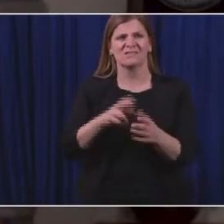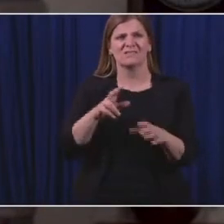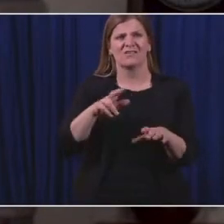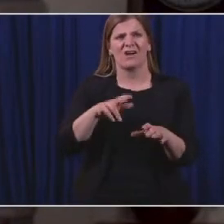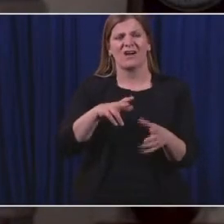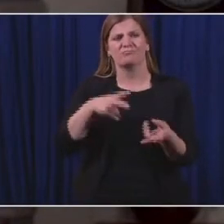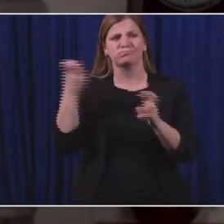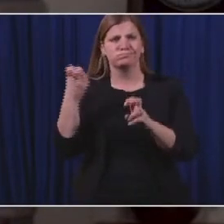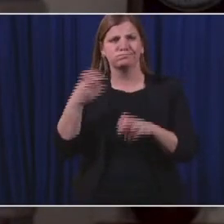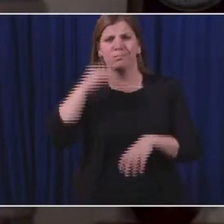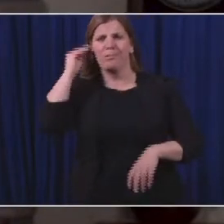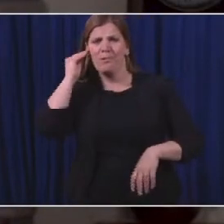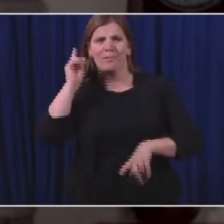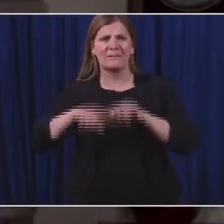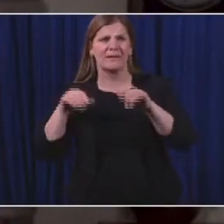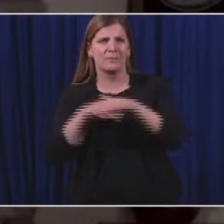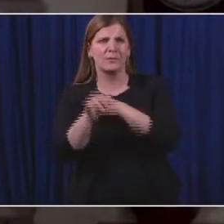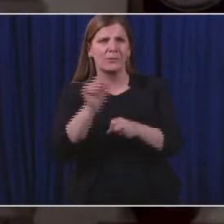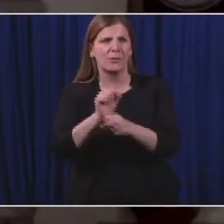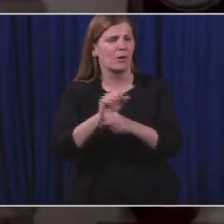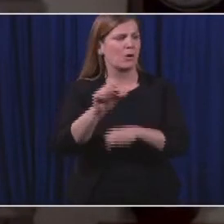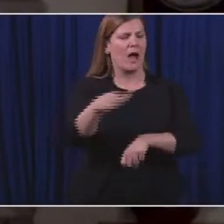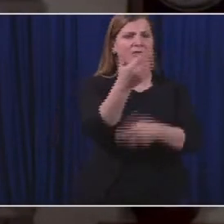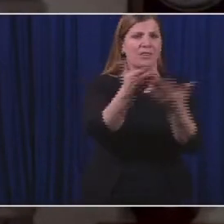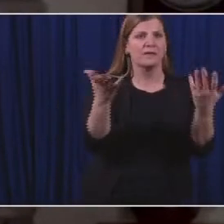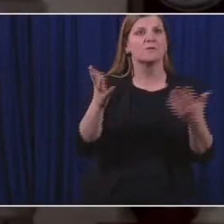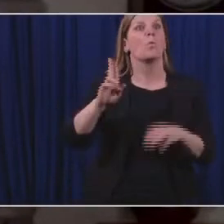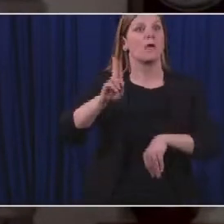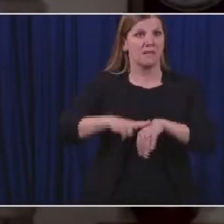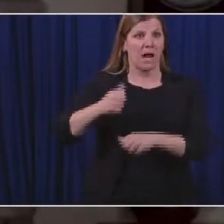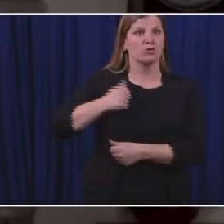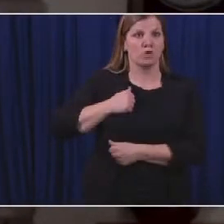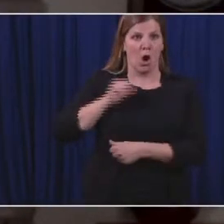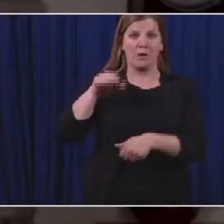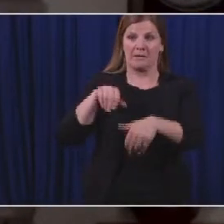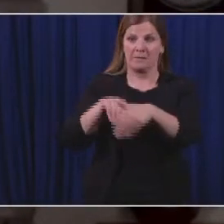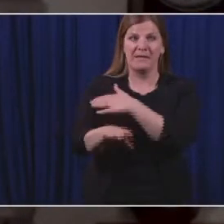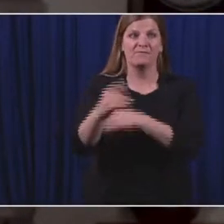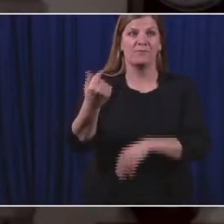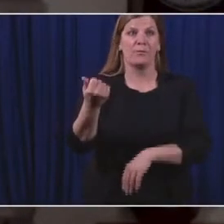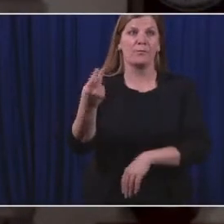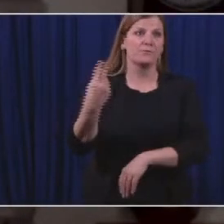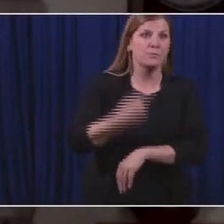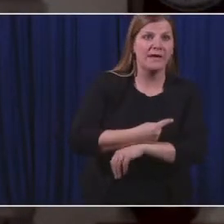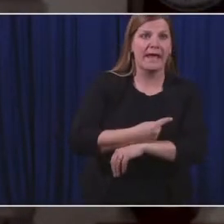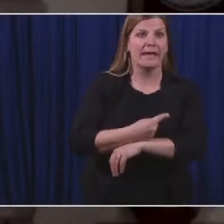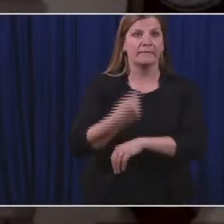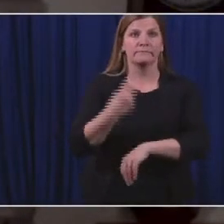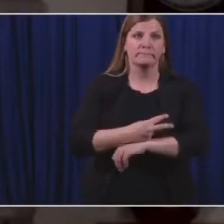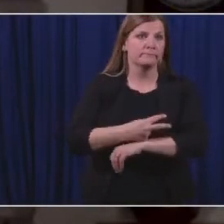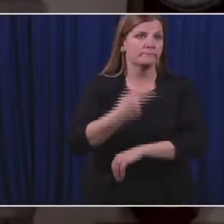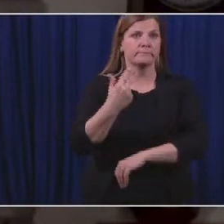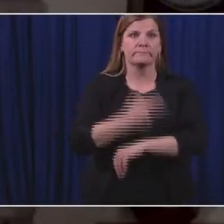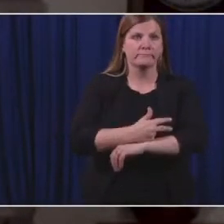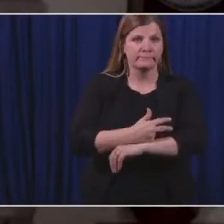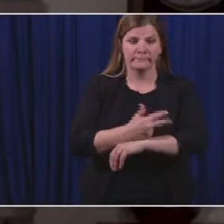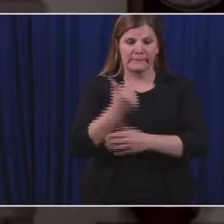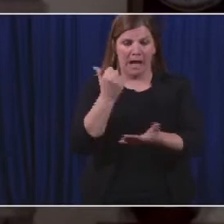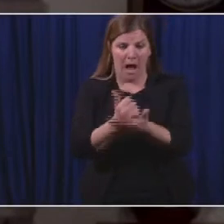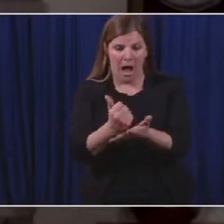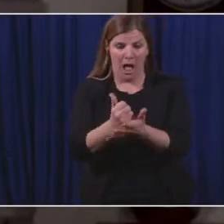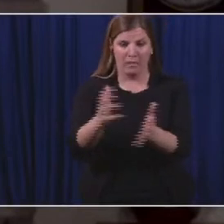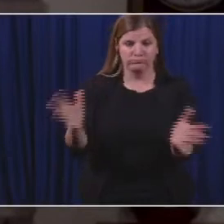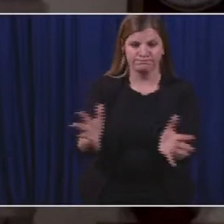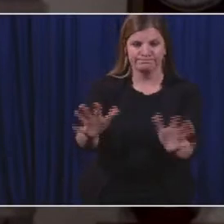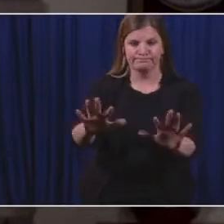crisis situation, our Guard has come in for a day or two, a few members of the Guard to work on that.